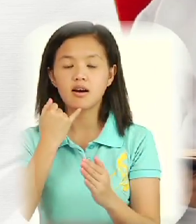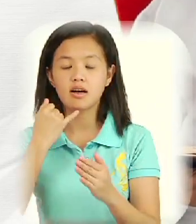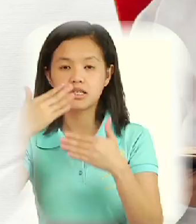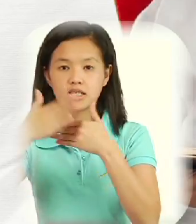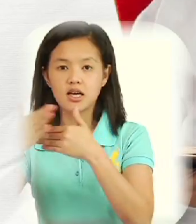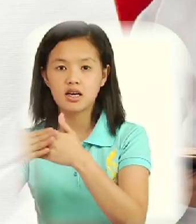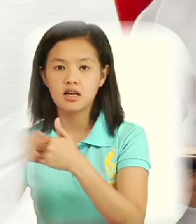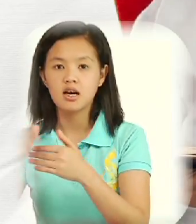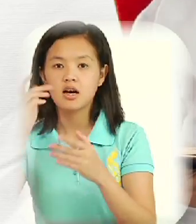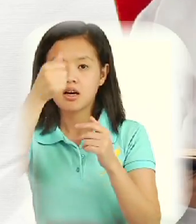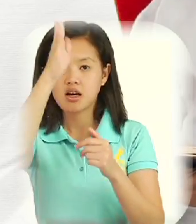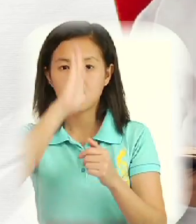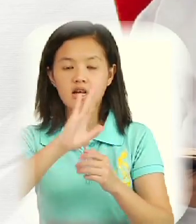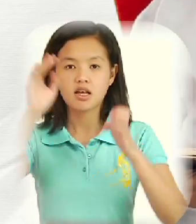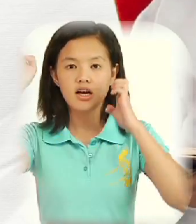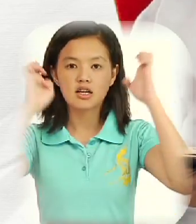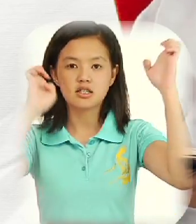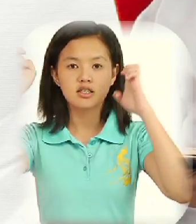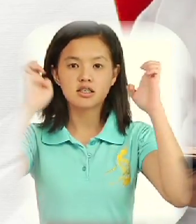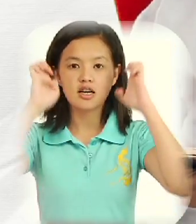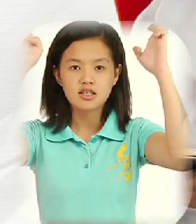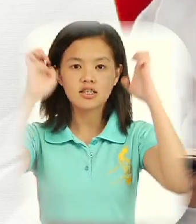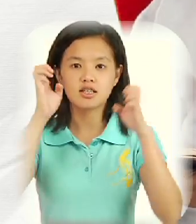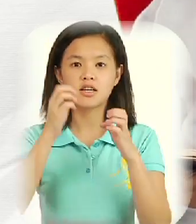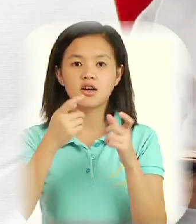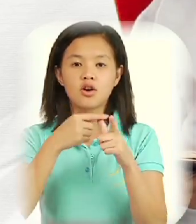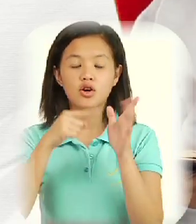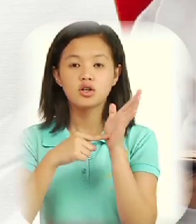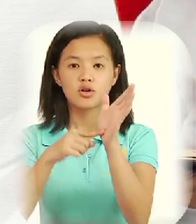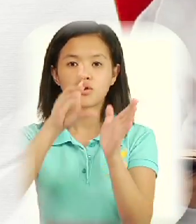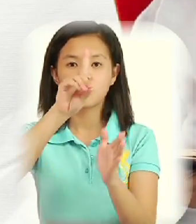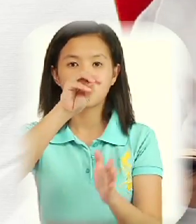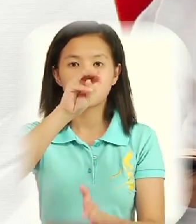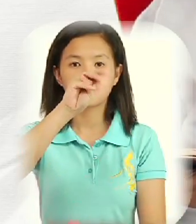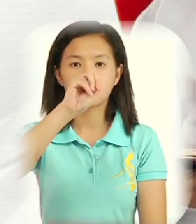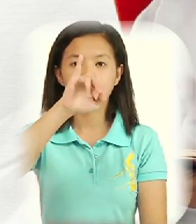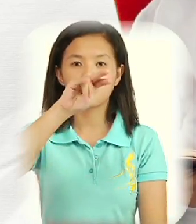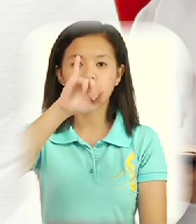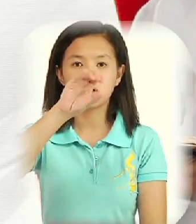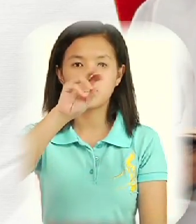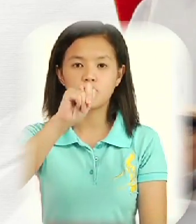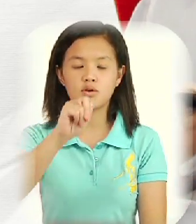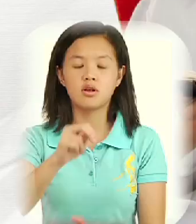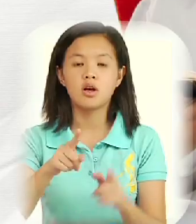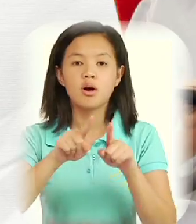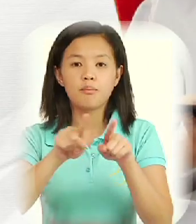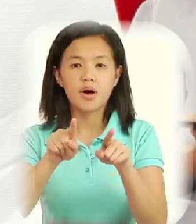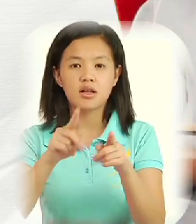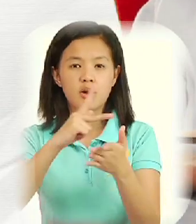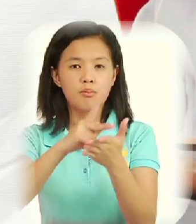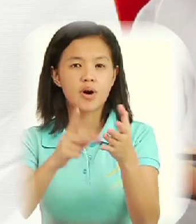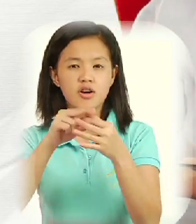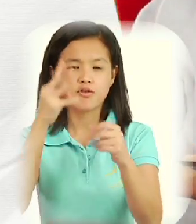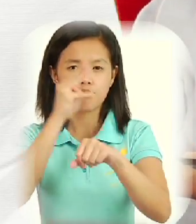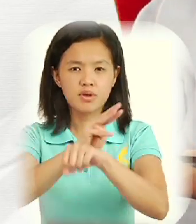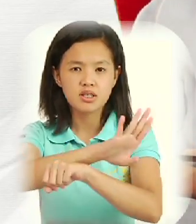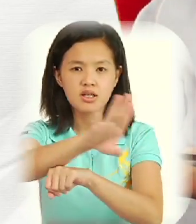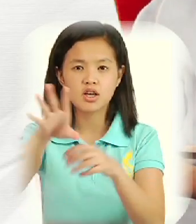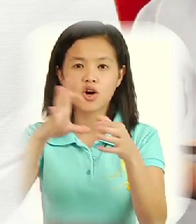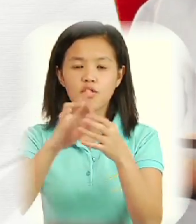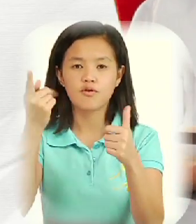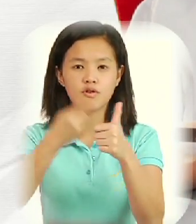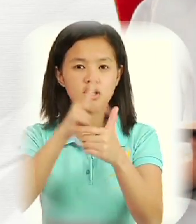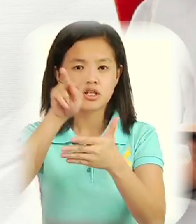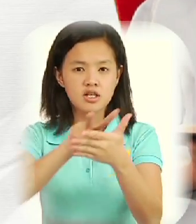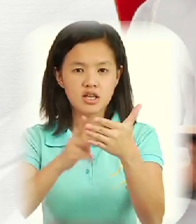God exercises His dominion over His own people. But part of the mystery of the first